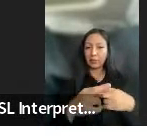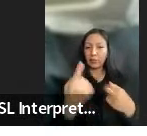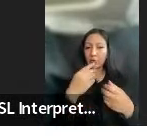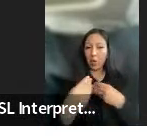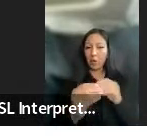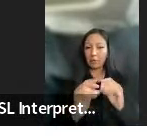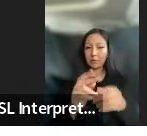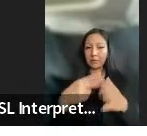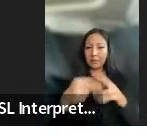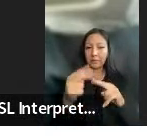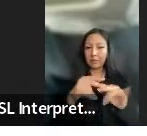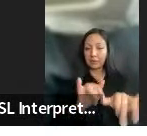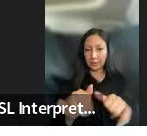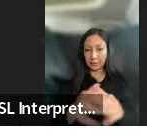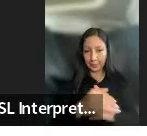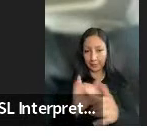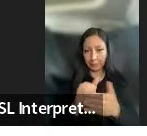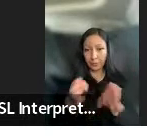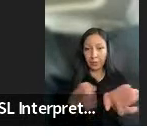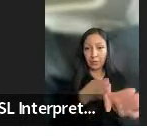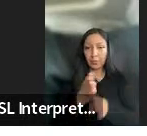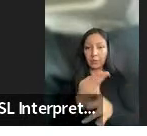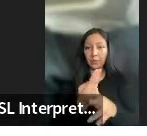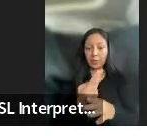building. As a primary use,